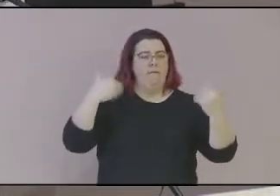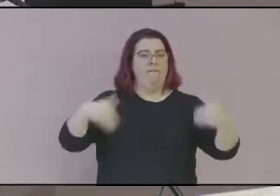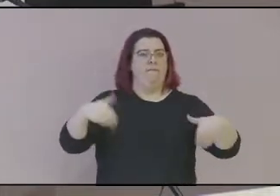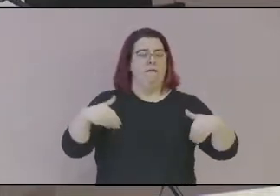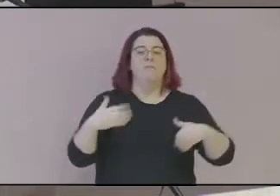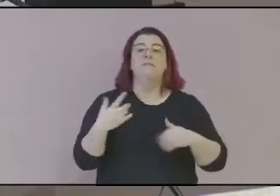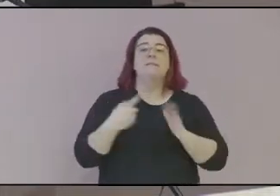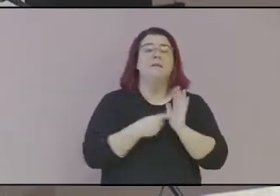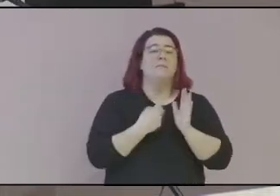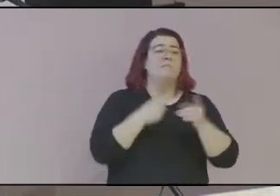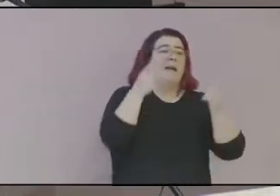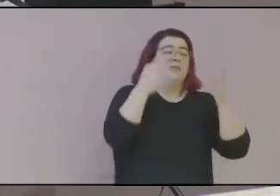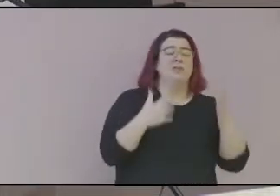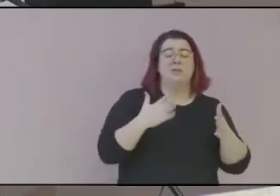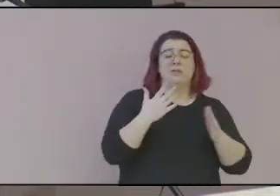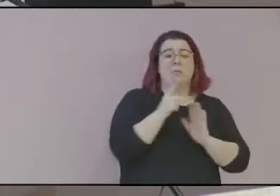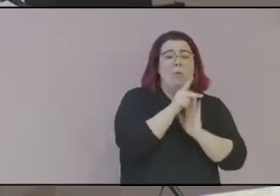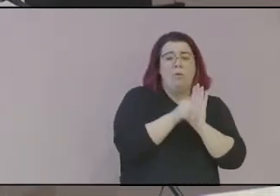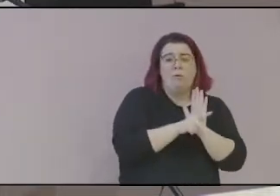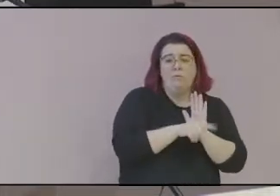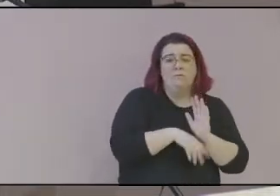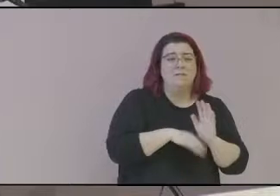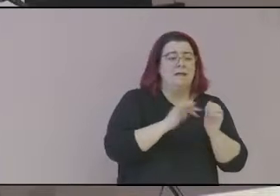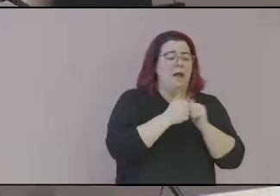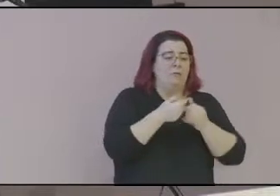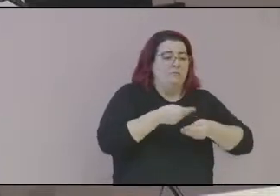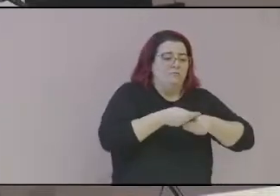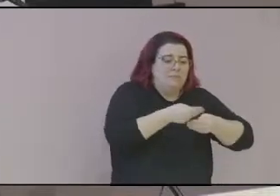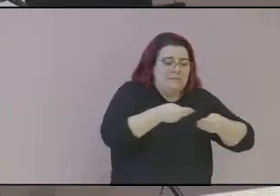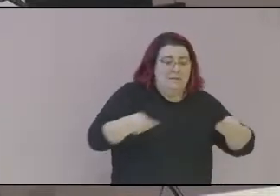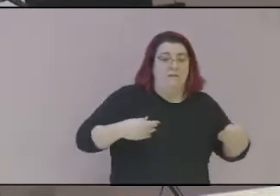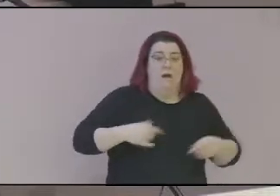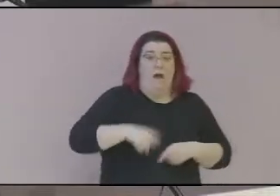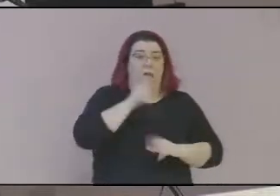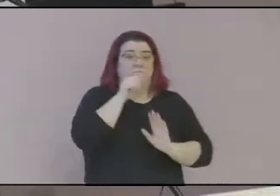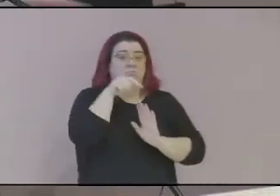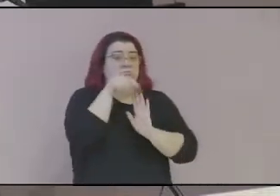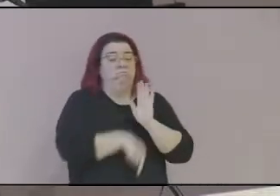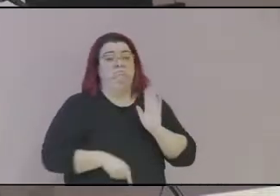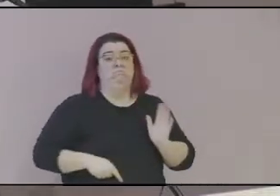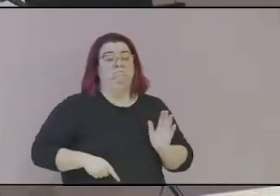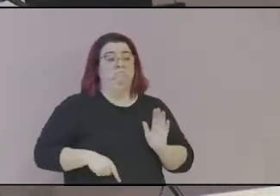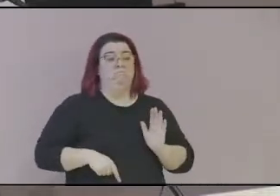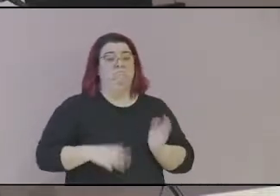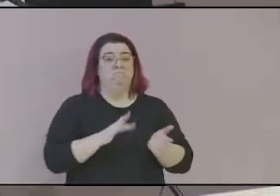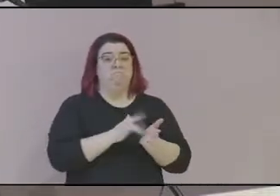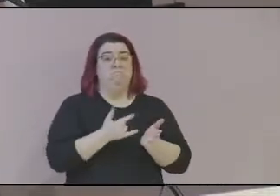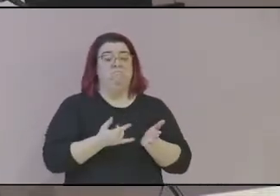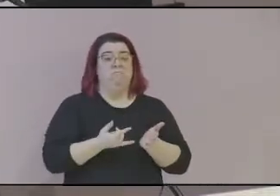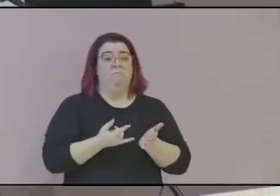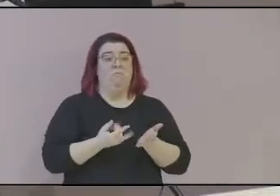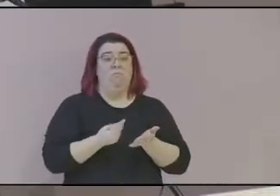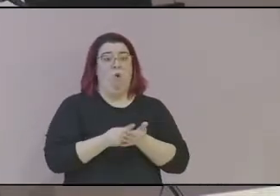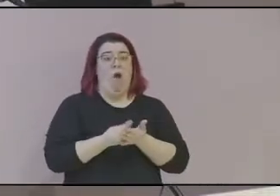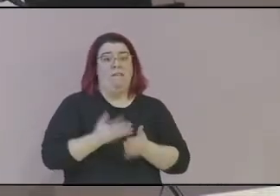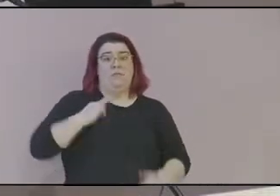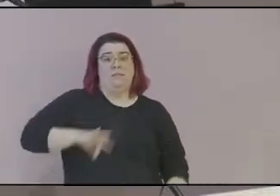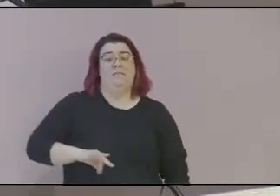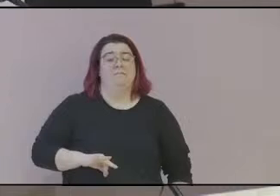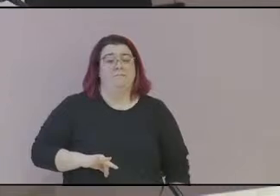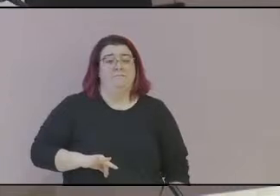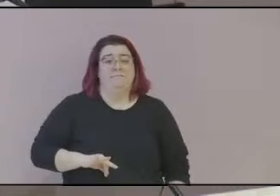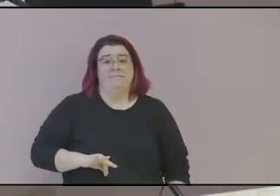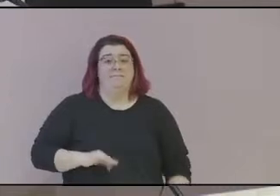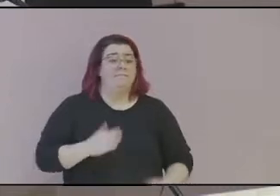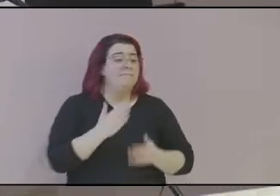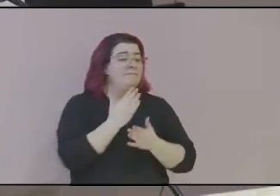for distributing labor and resources. I didn't even get into the profiteering aspect of this, people who were finding ways to exploit the